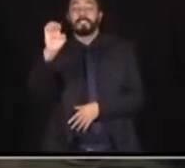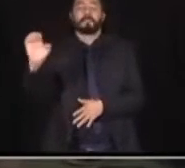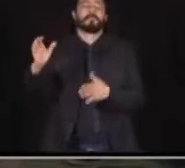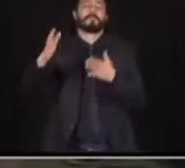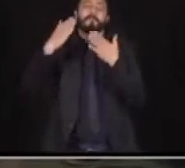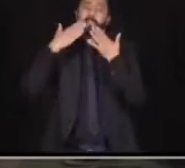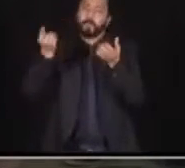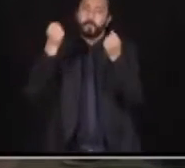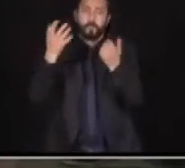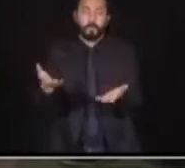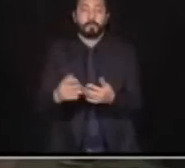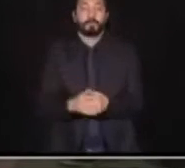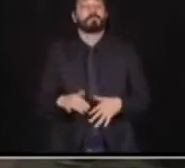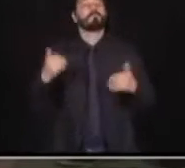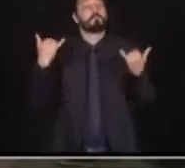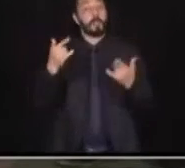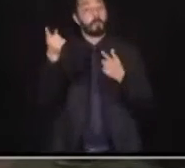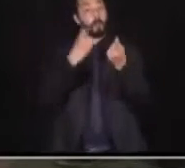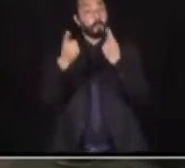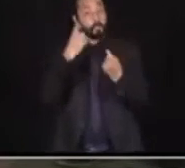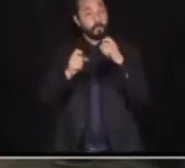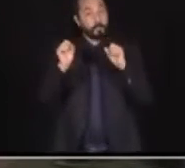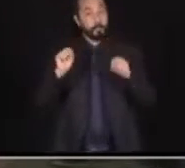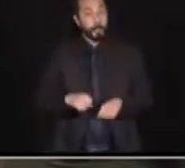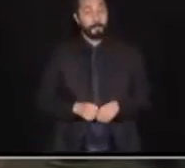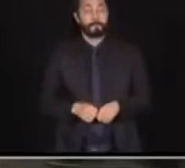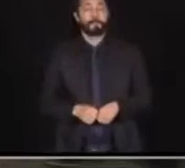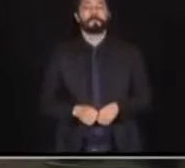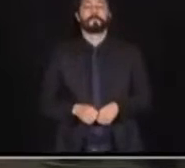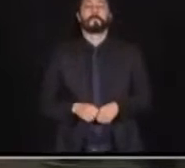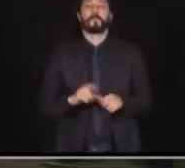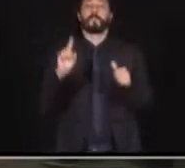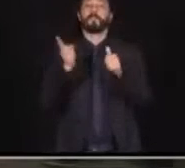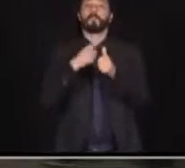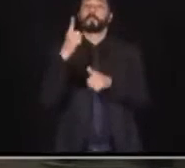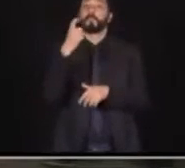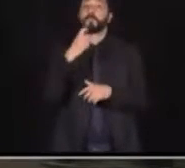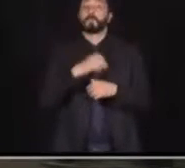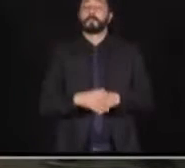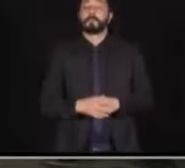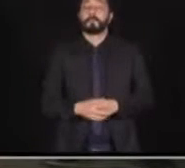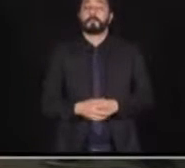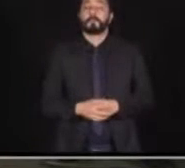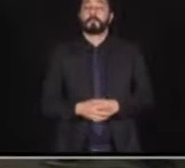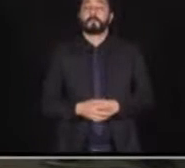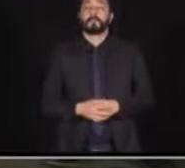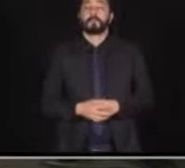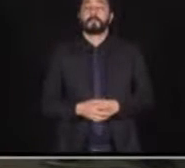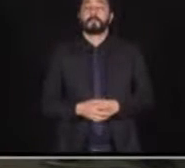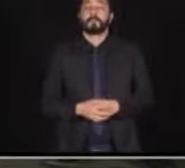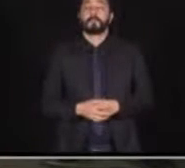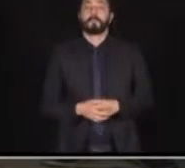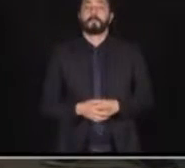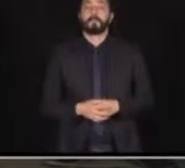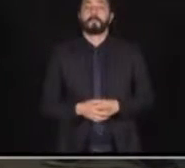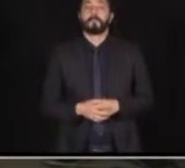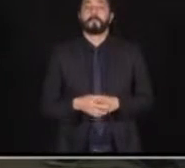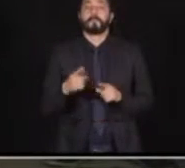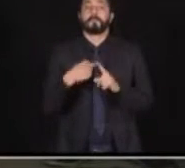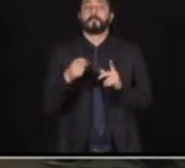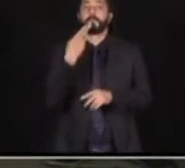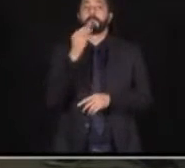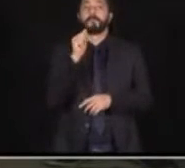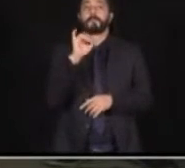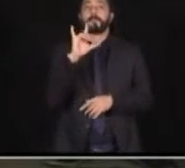take questions now. Okay, we'll go to the phone line for questions. First question, please. First question comes from Haley Cooper at News